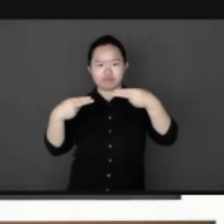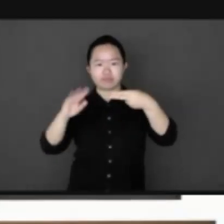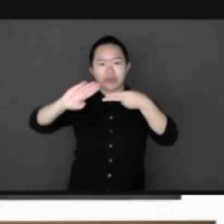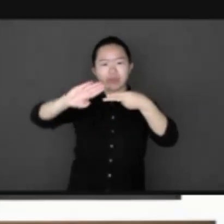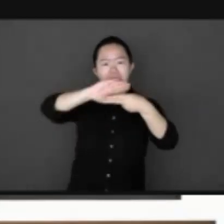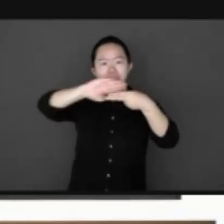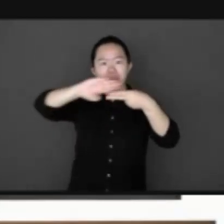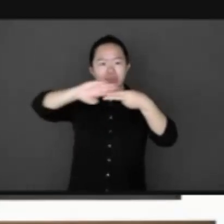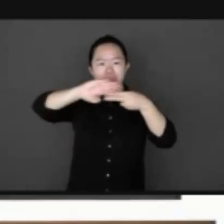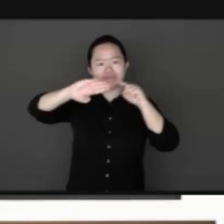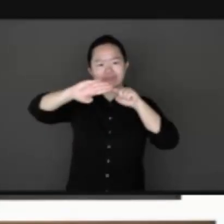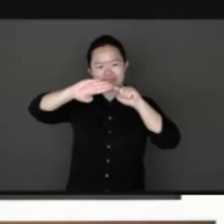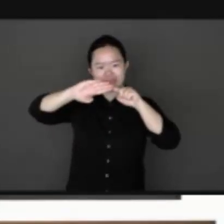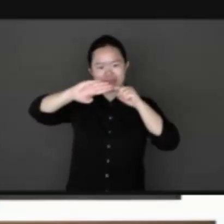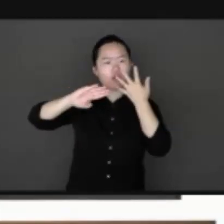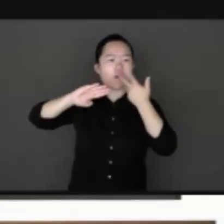one, please.